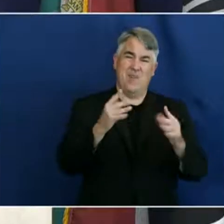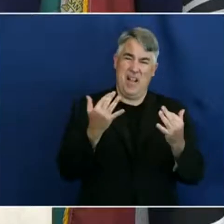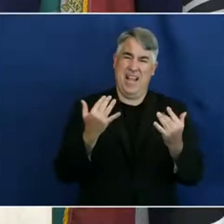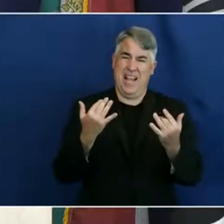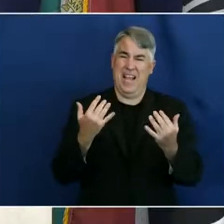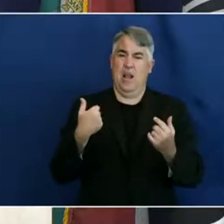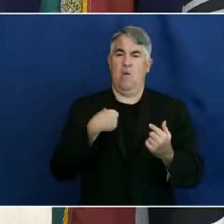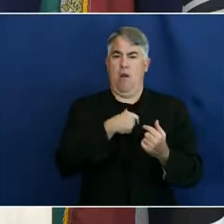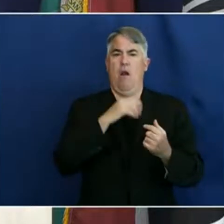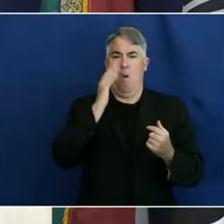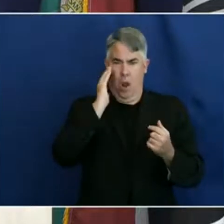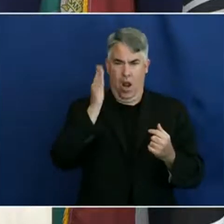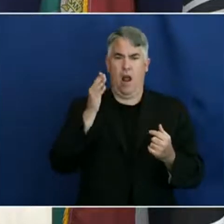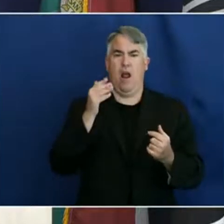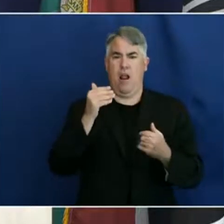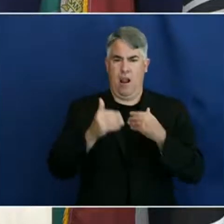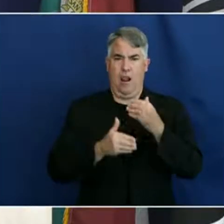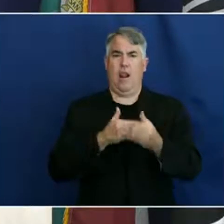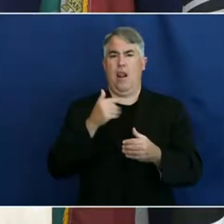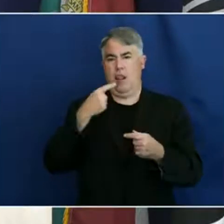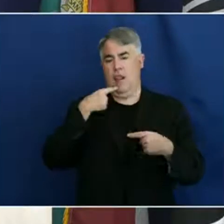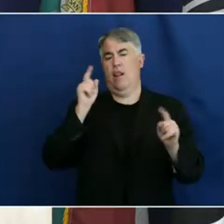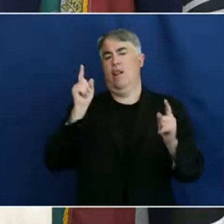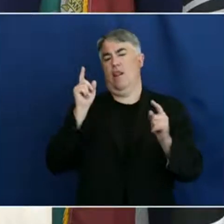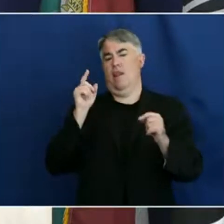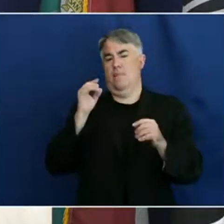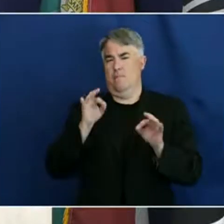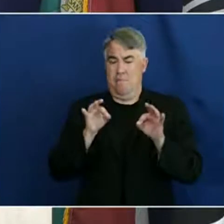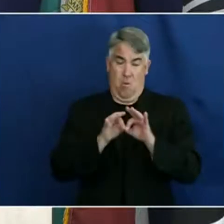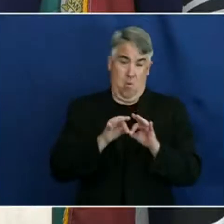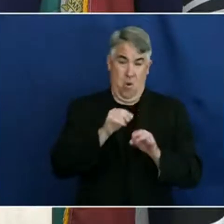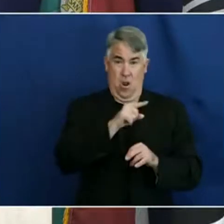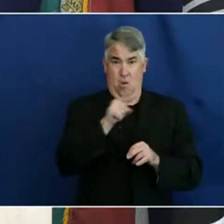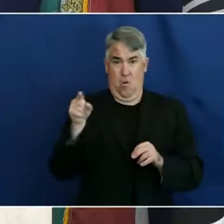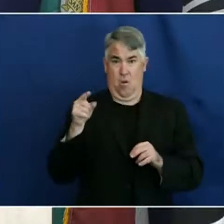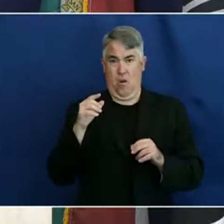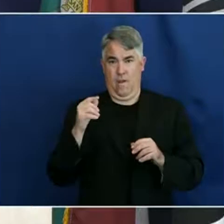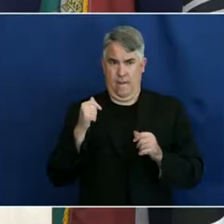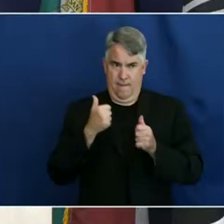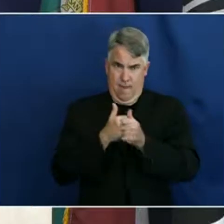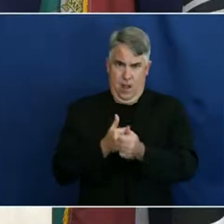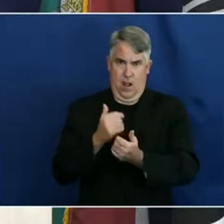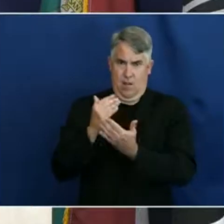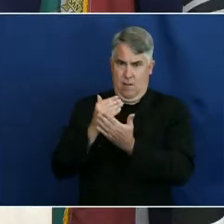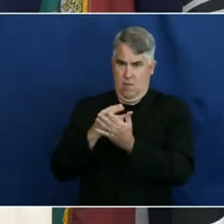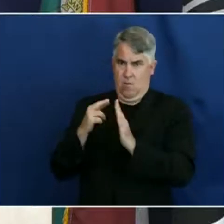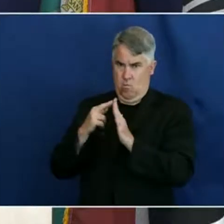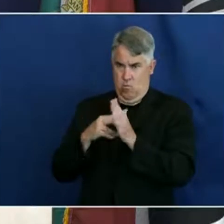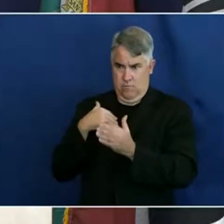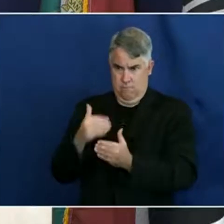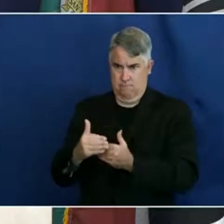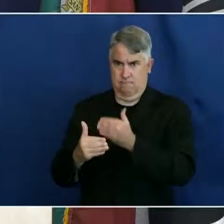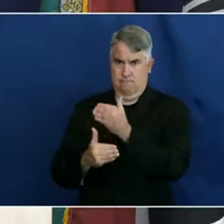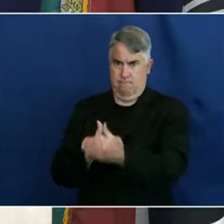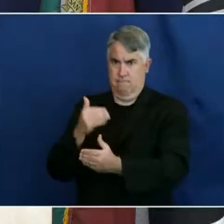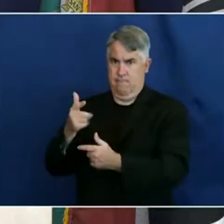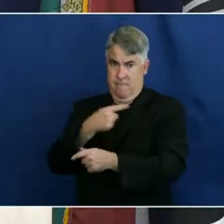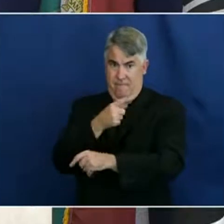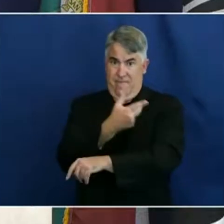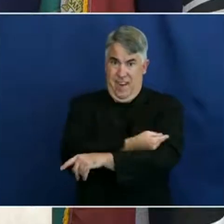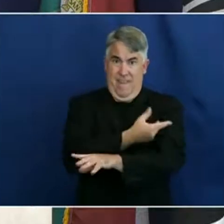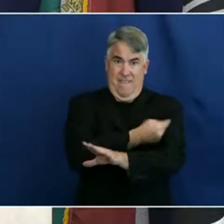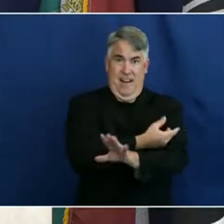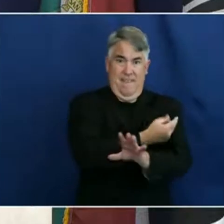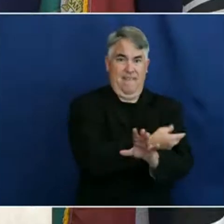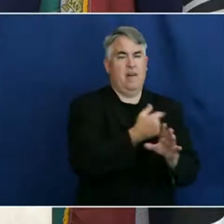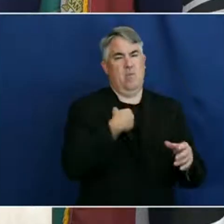strong. But I think it's important to view the steps we're taking now in the lens of the presence of the vaccine and the much more widespread utilization of the